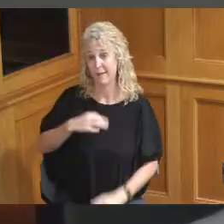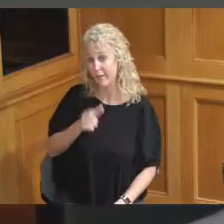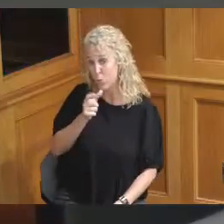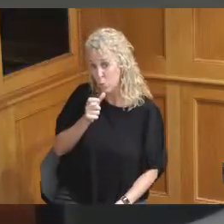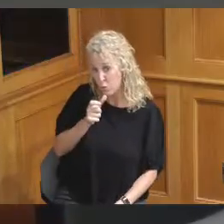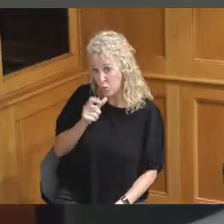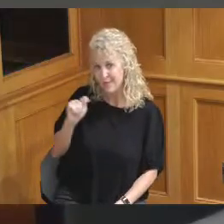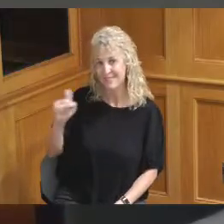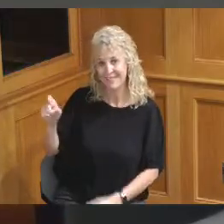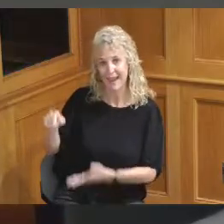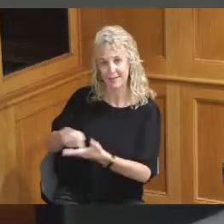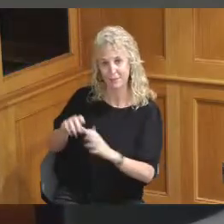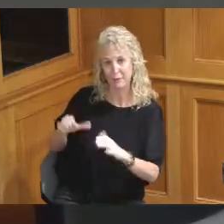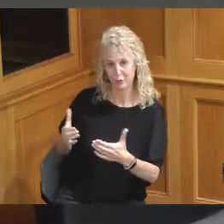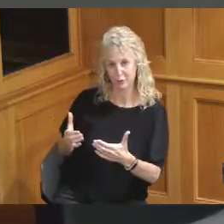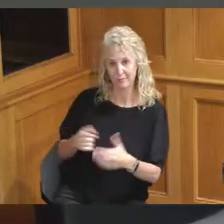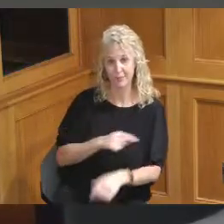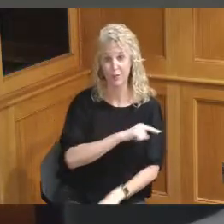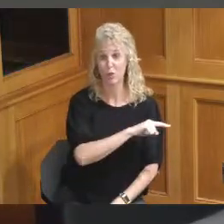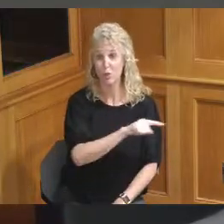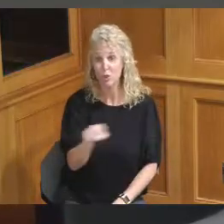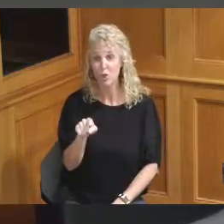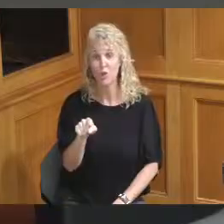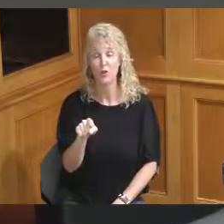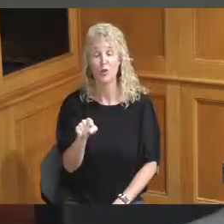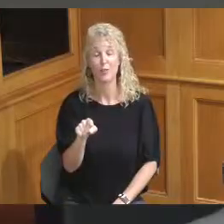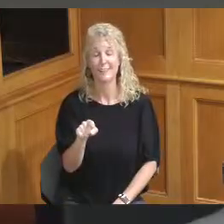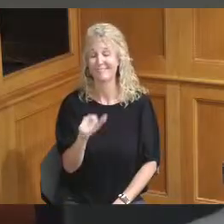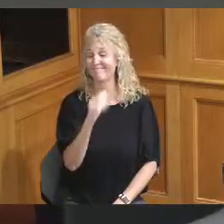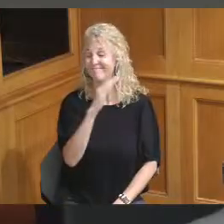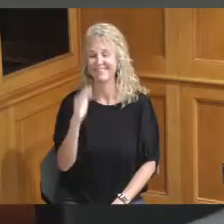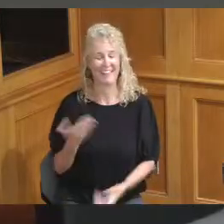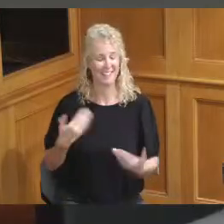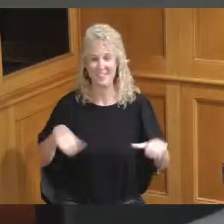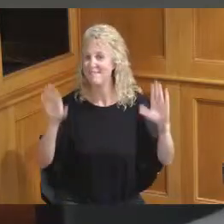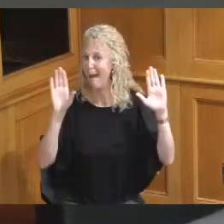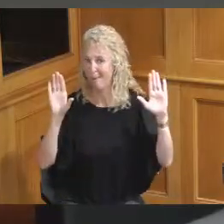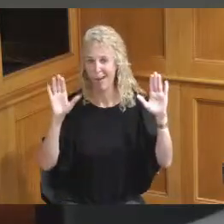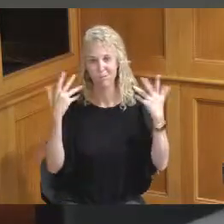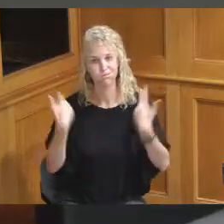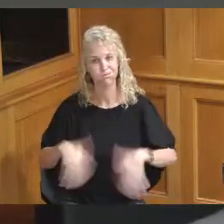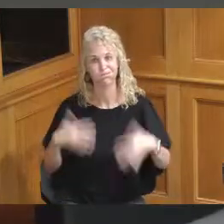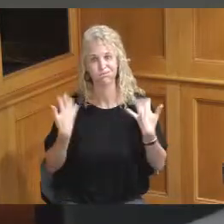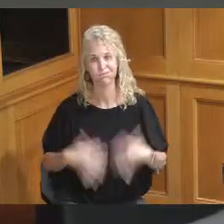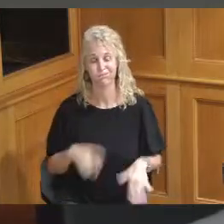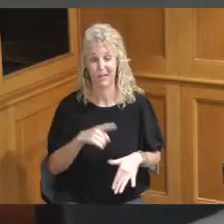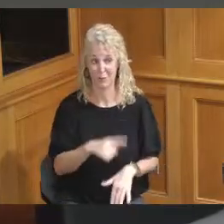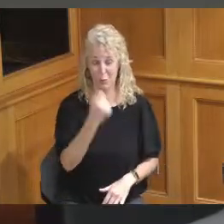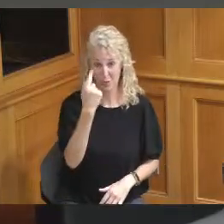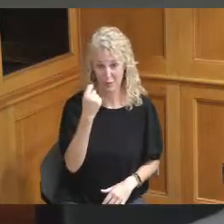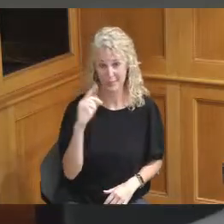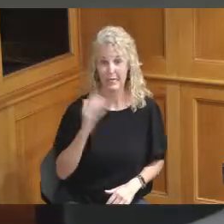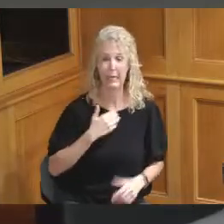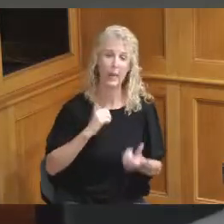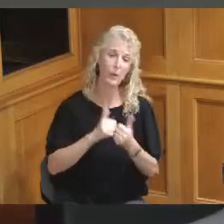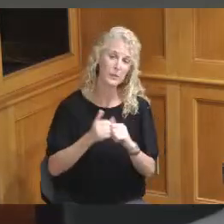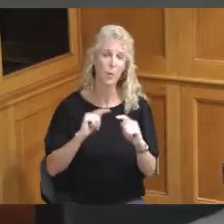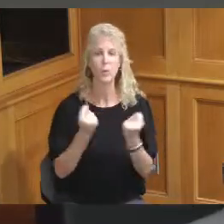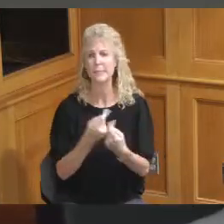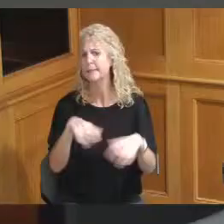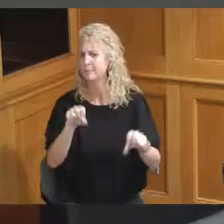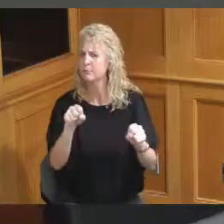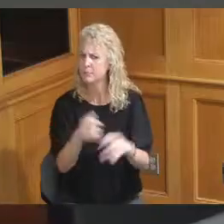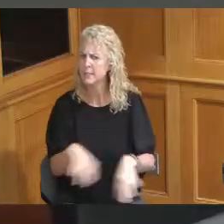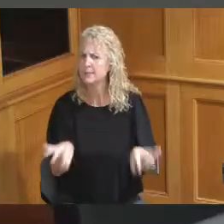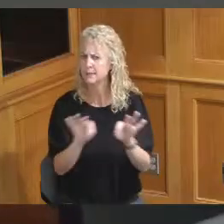This board has been relentless in that regard, recognizing that our sports teams are an integral part